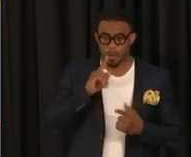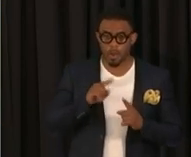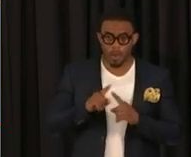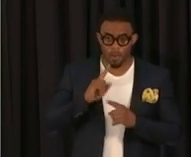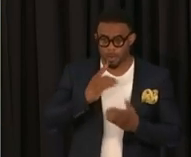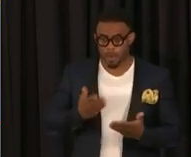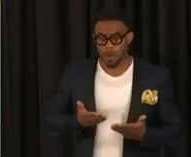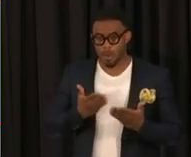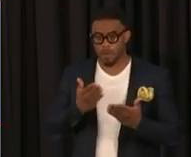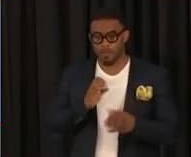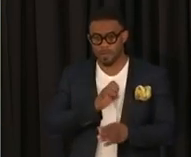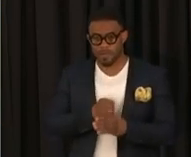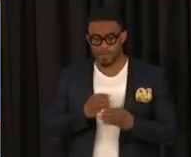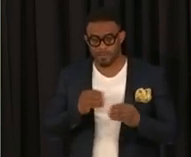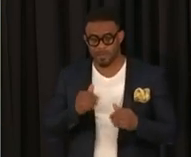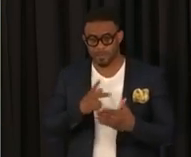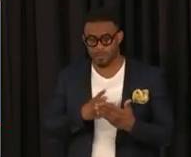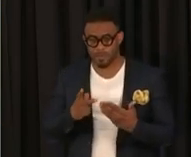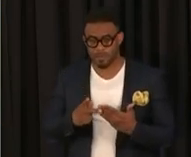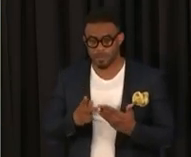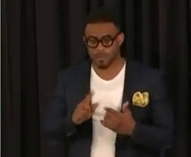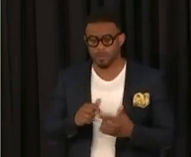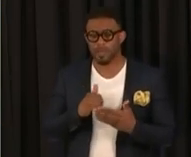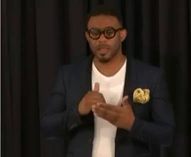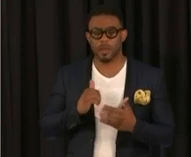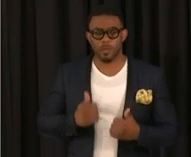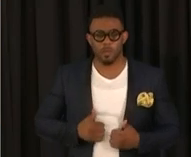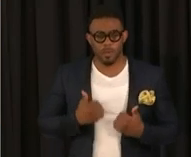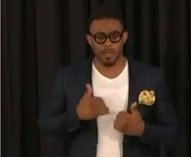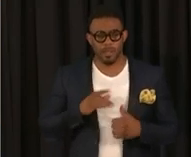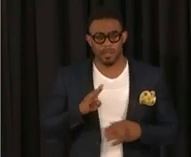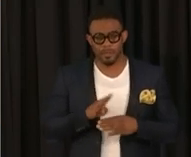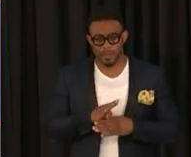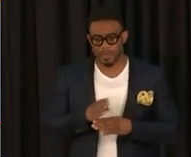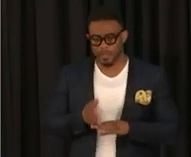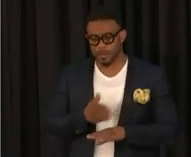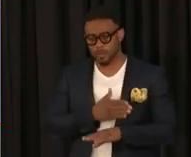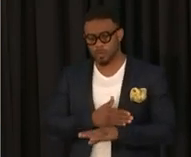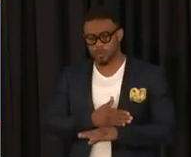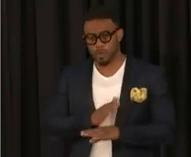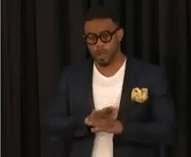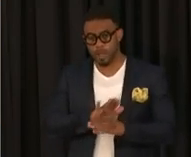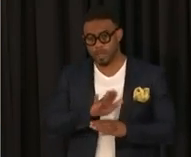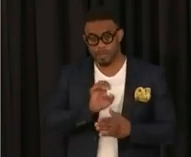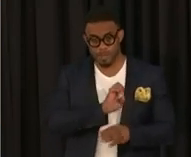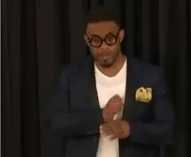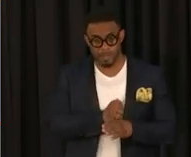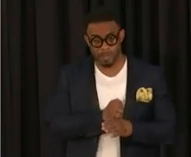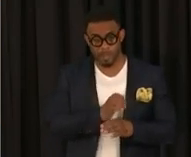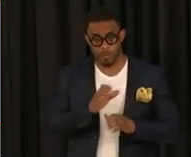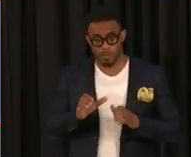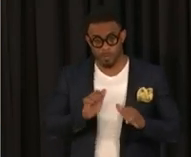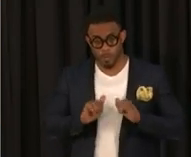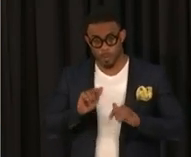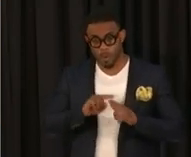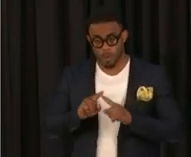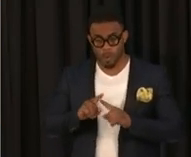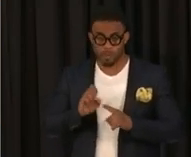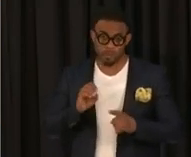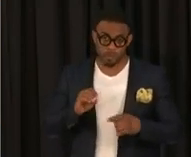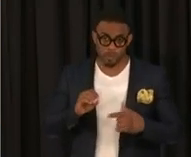will also be offering energy efficiency programs to help our residents and businesses improve on their energy performance as